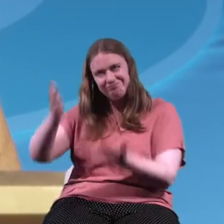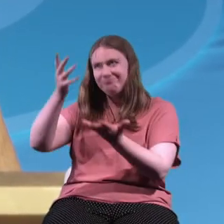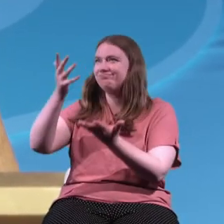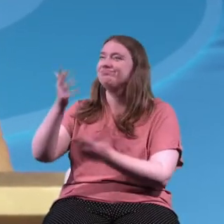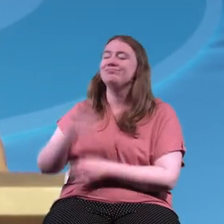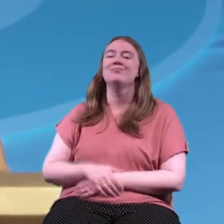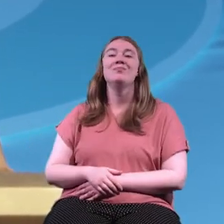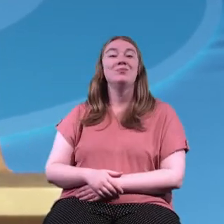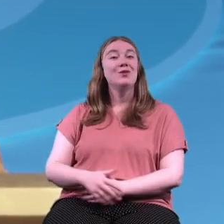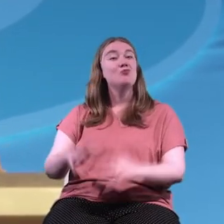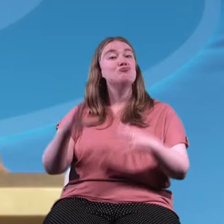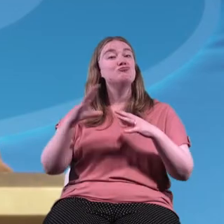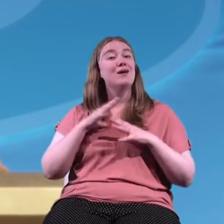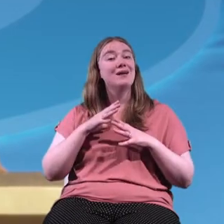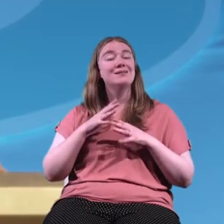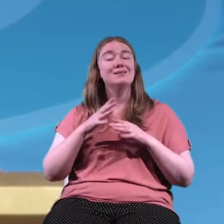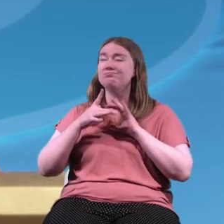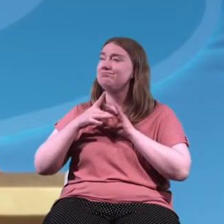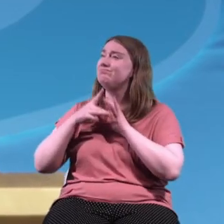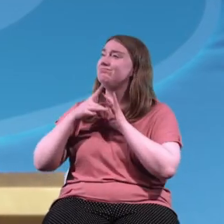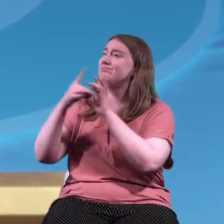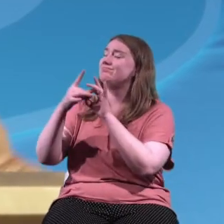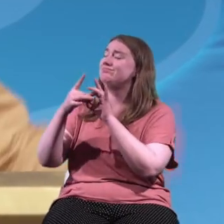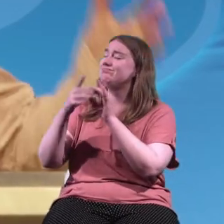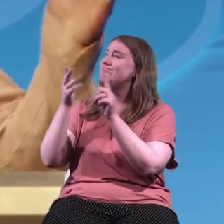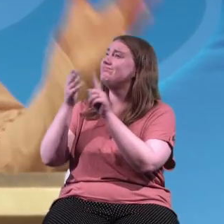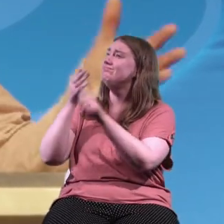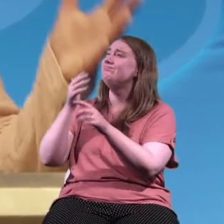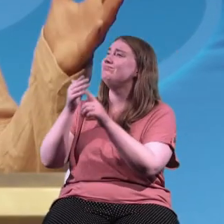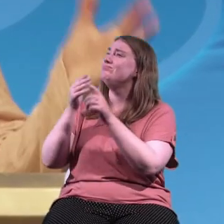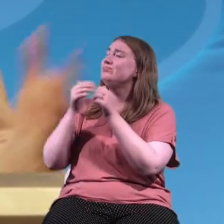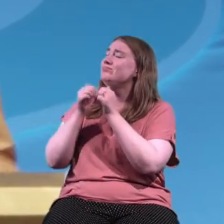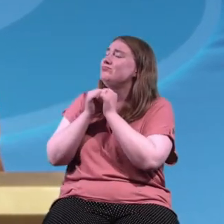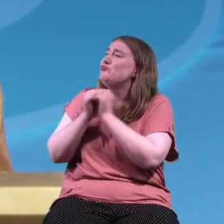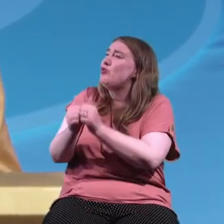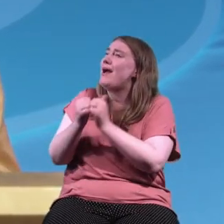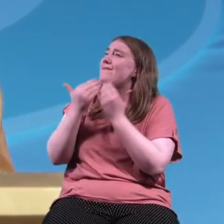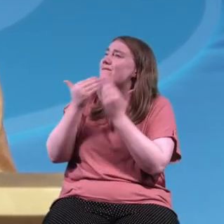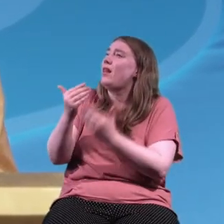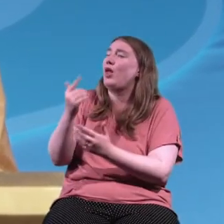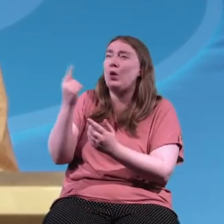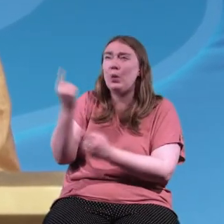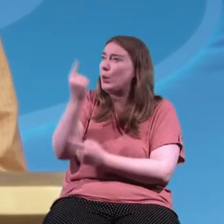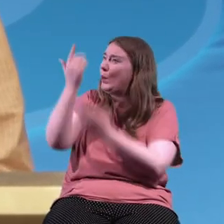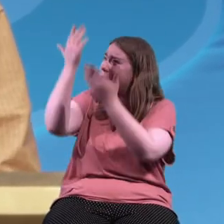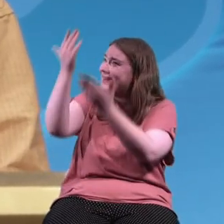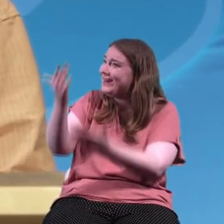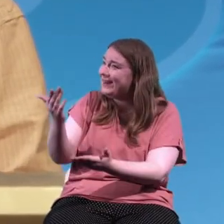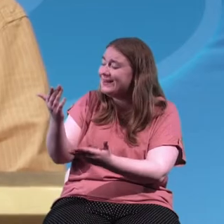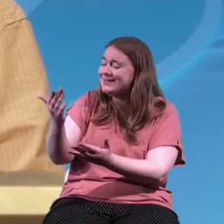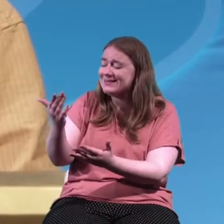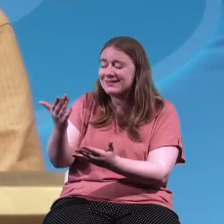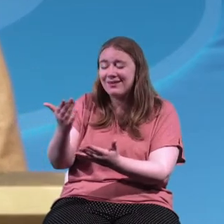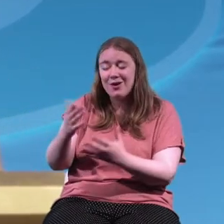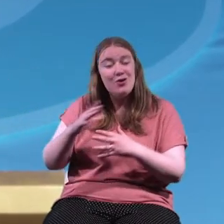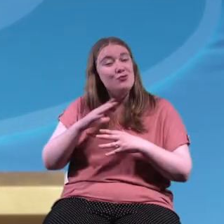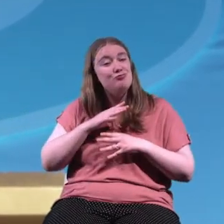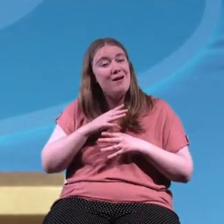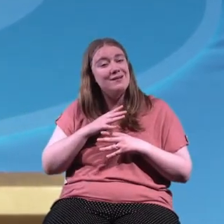It's rest by being grateful for who God is. Rest through gratitude.